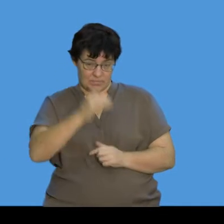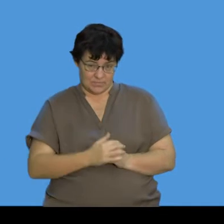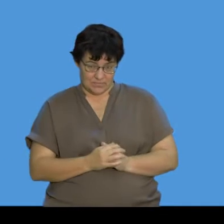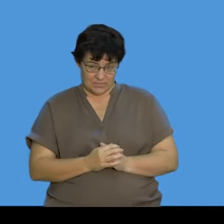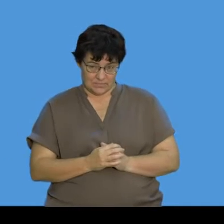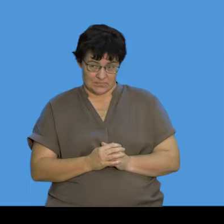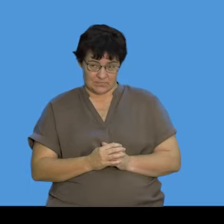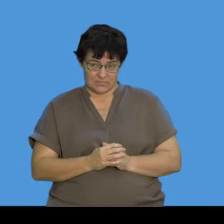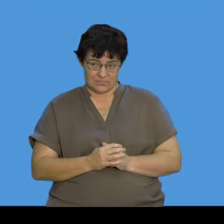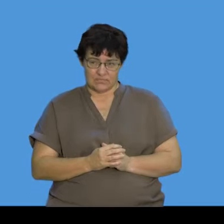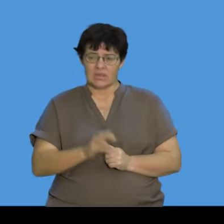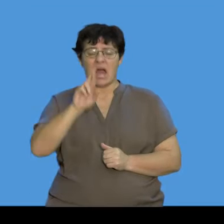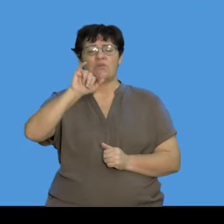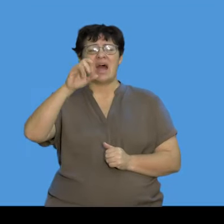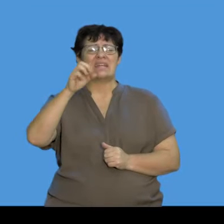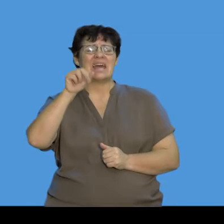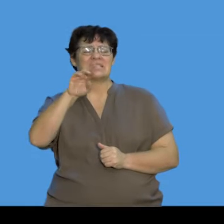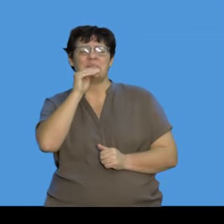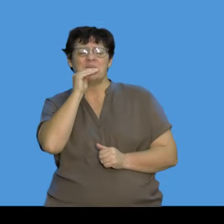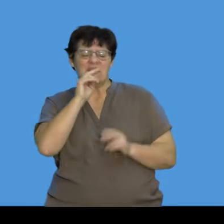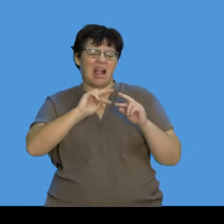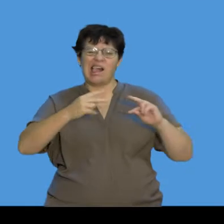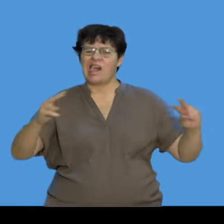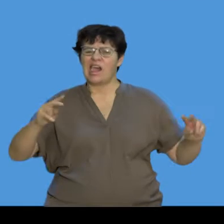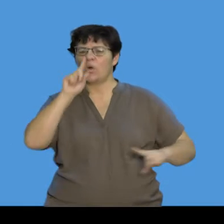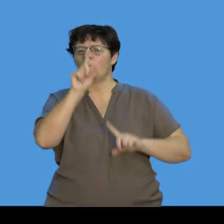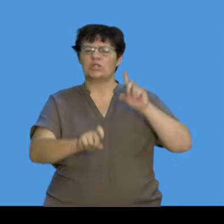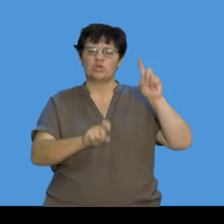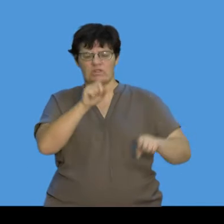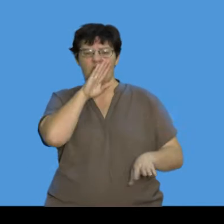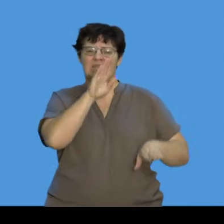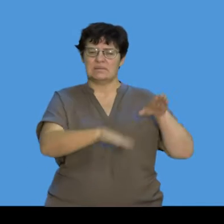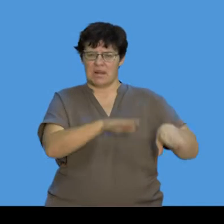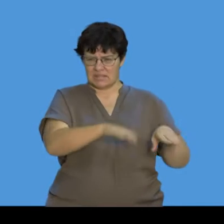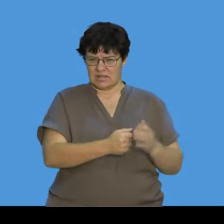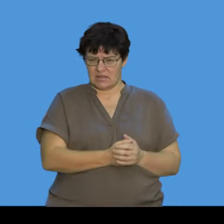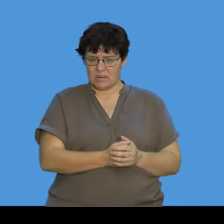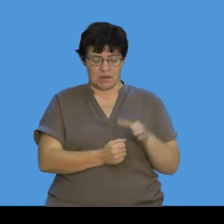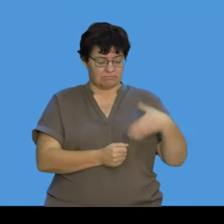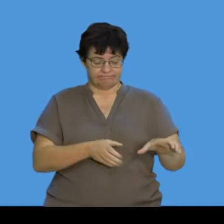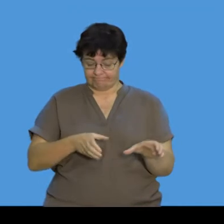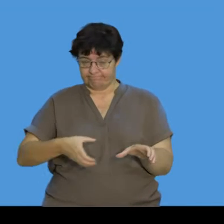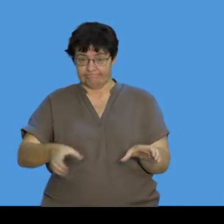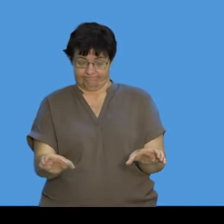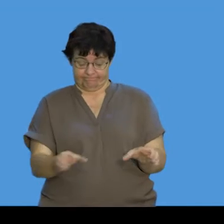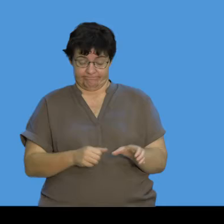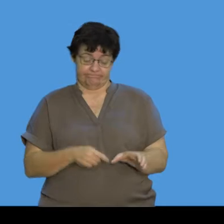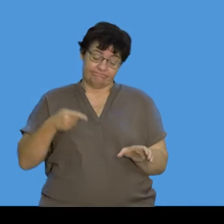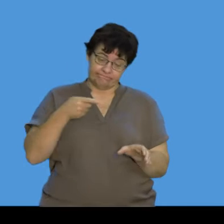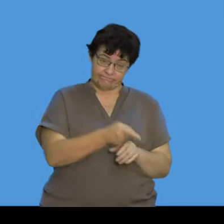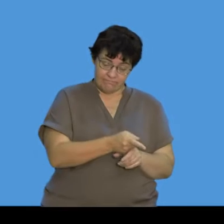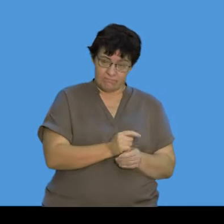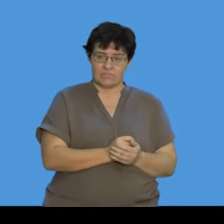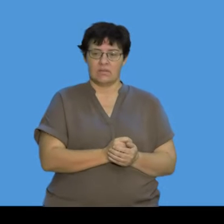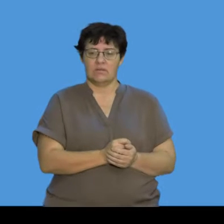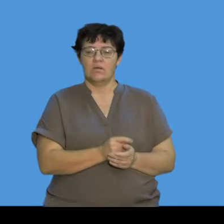In terms of riders, the types of questions that you will get under similarity are in two categories. One is when